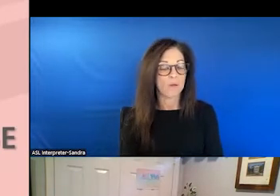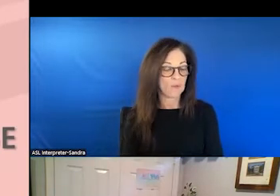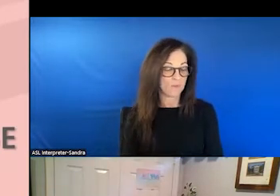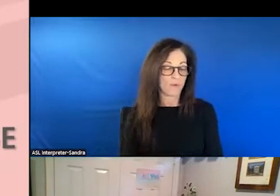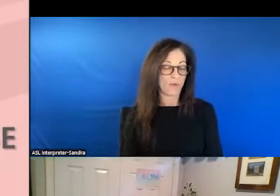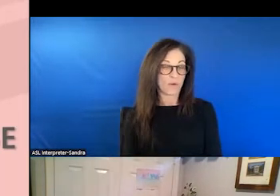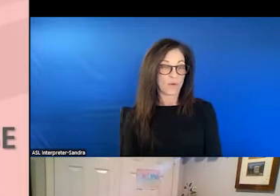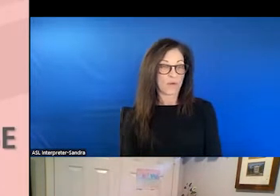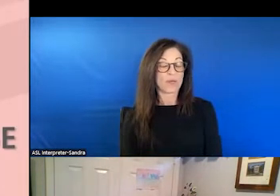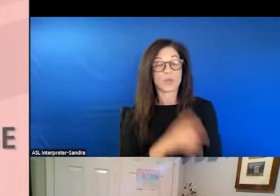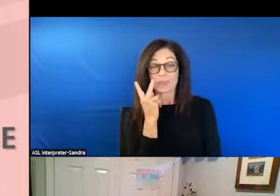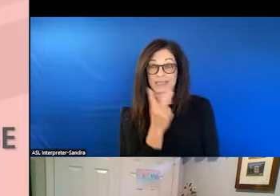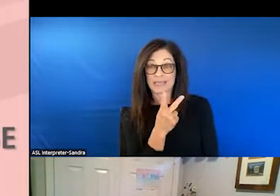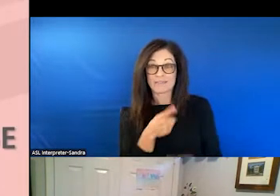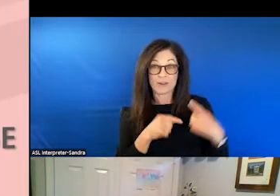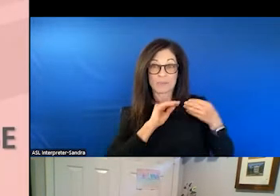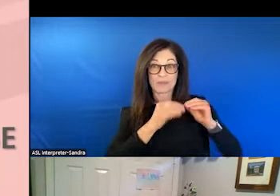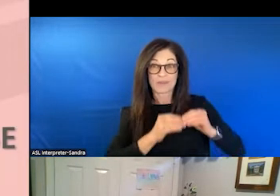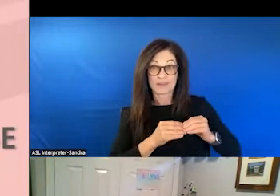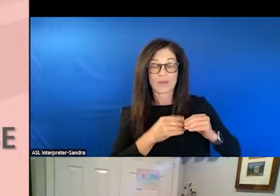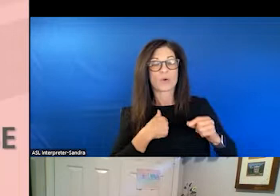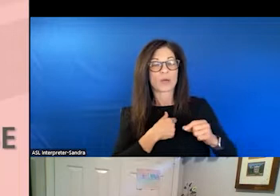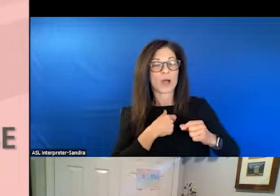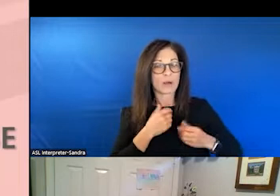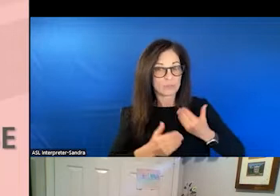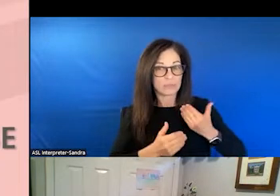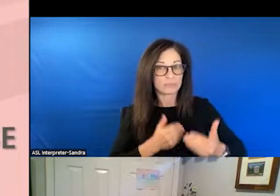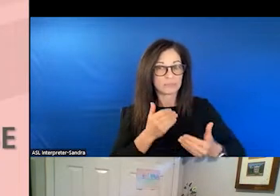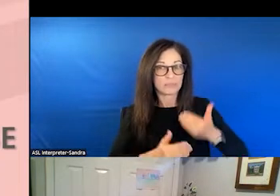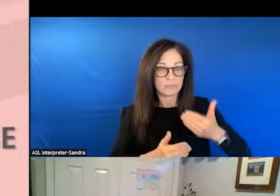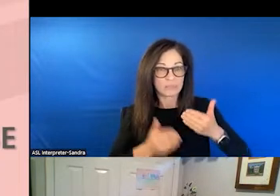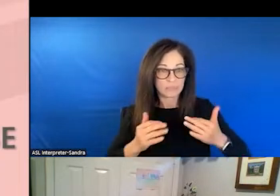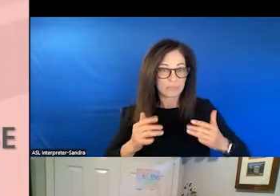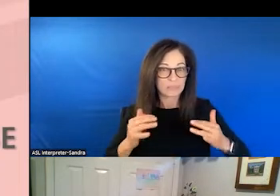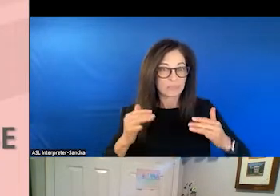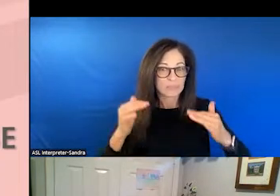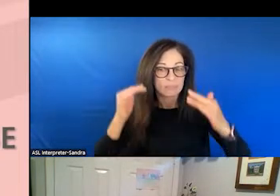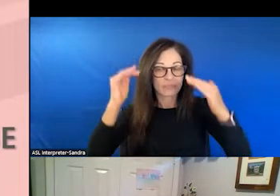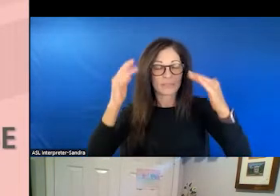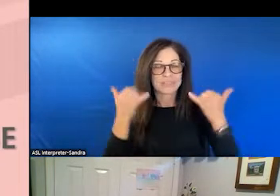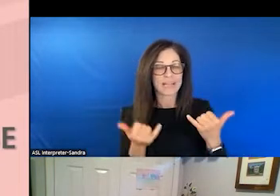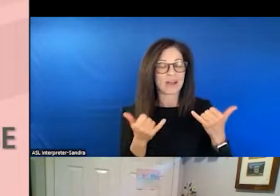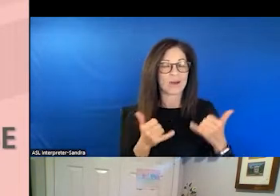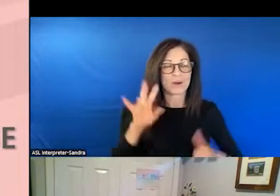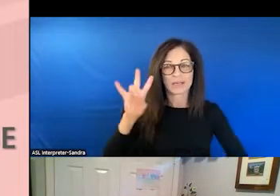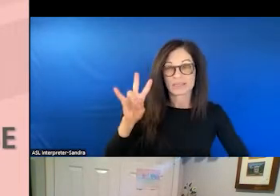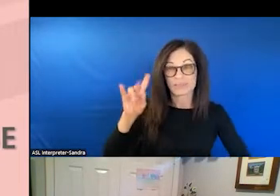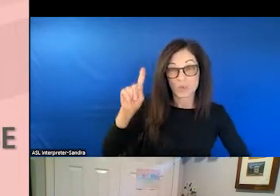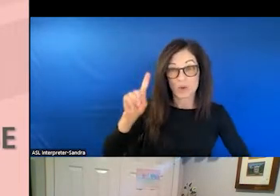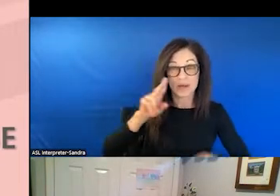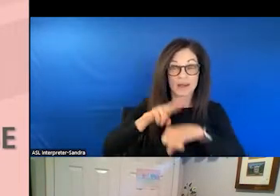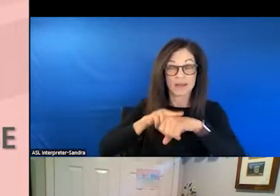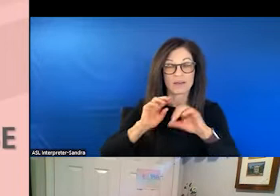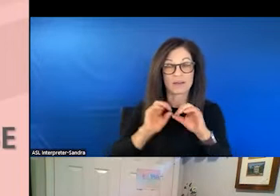As you see here from the statistics, we are progressively moving upward. We're now to 71 national